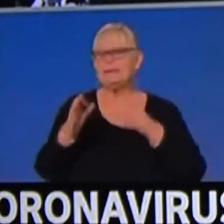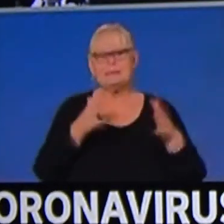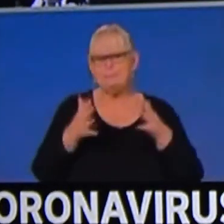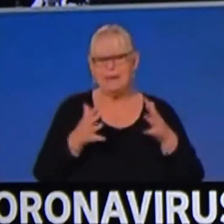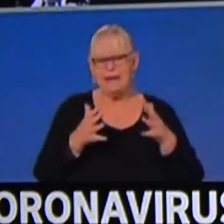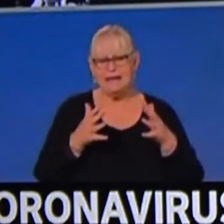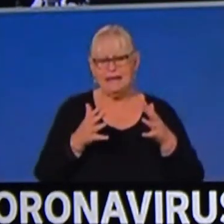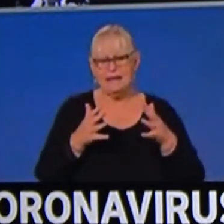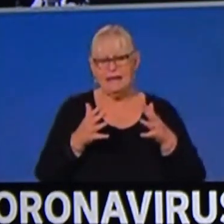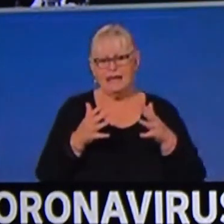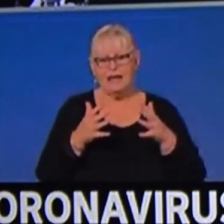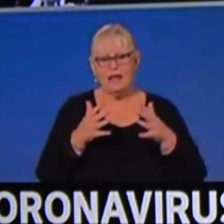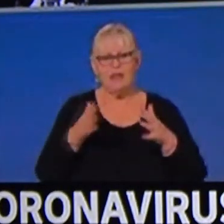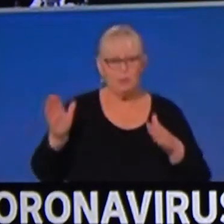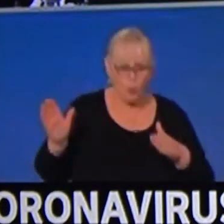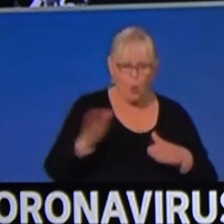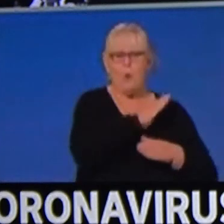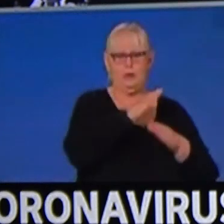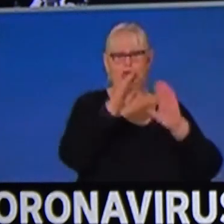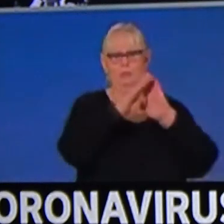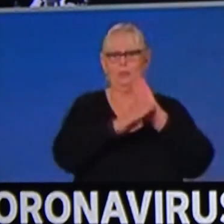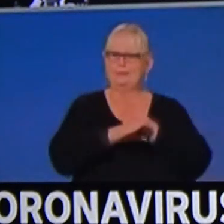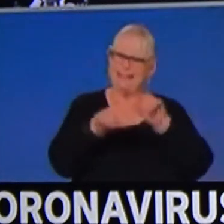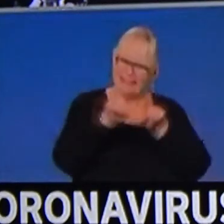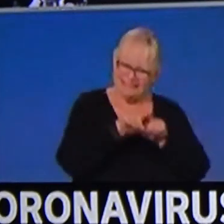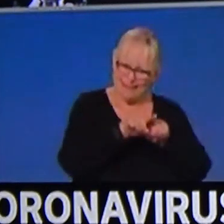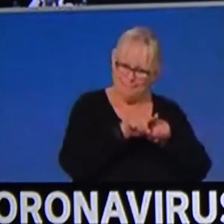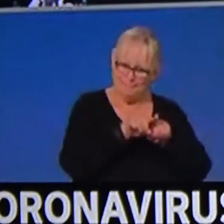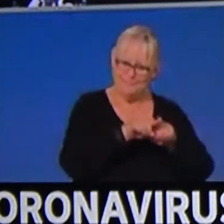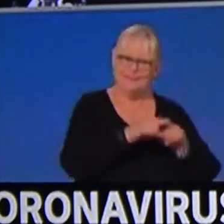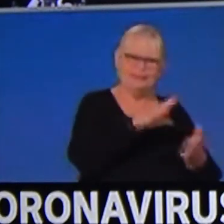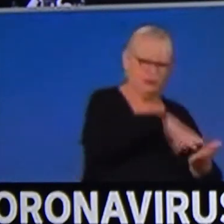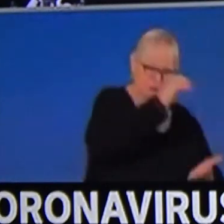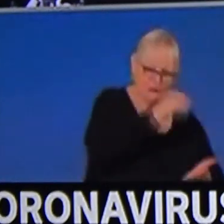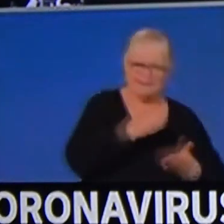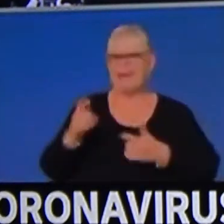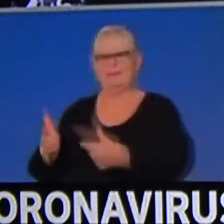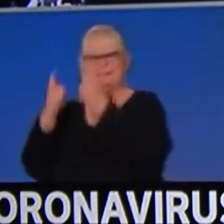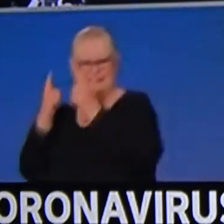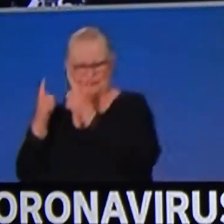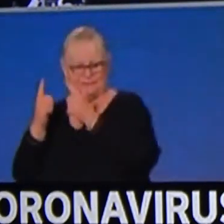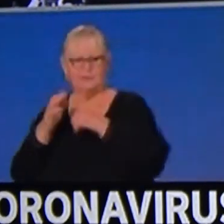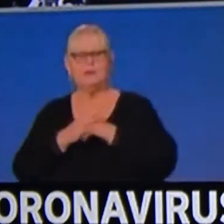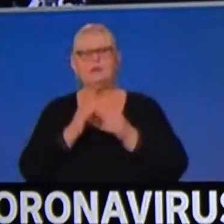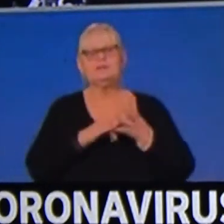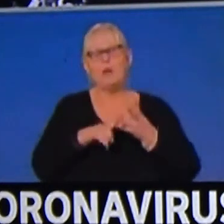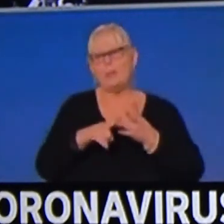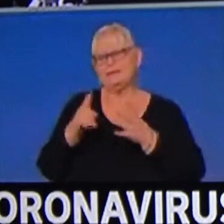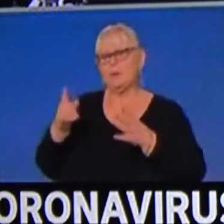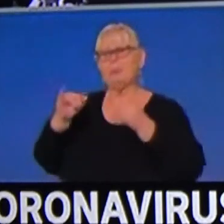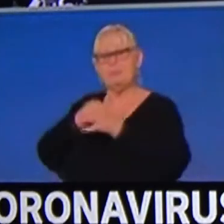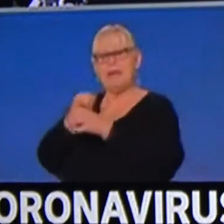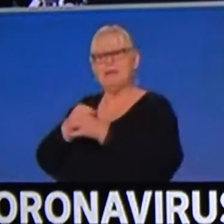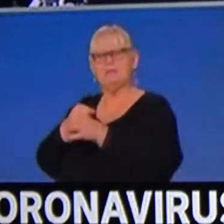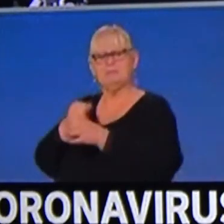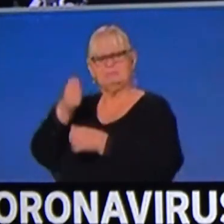to the same rules applying for students because they have a different level of risk. And so that is the advice of the medical